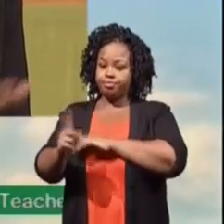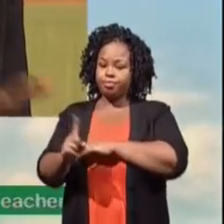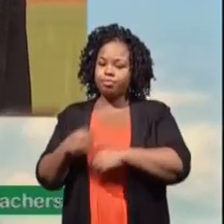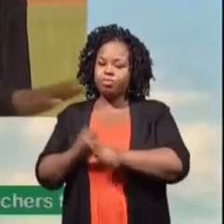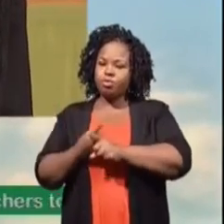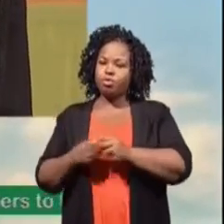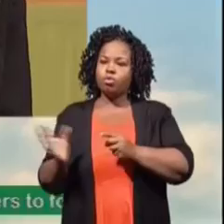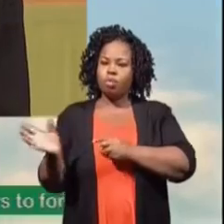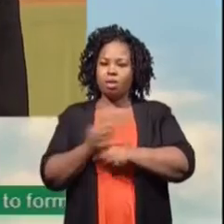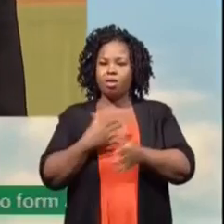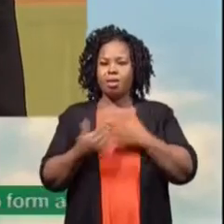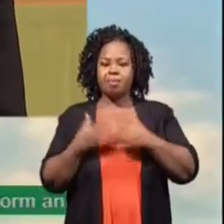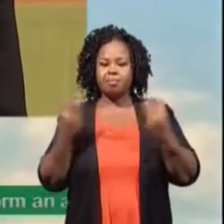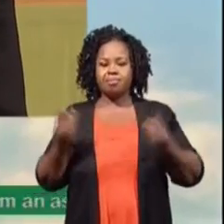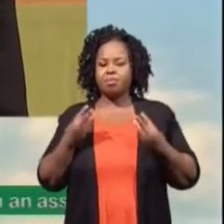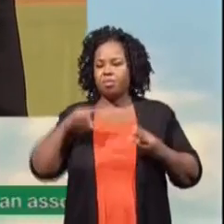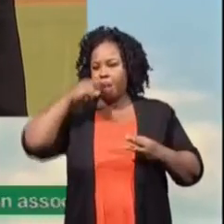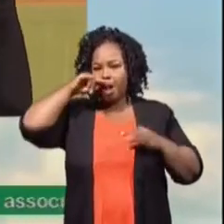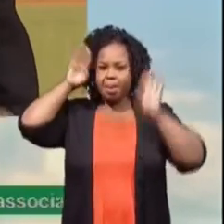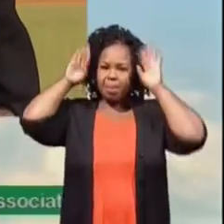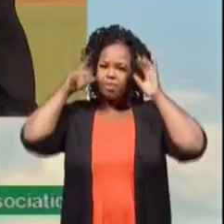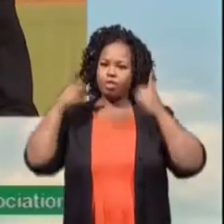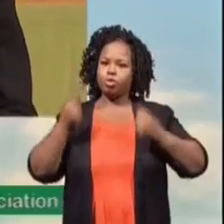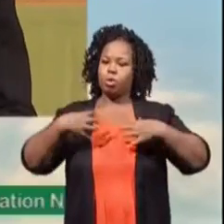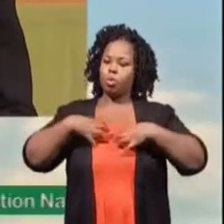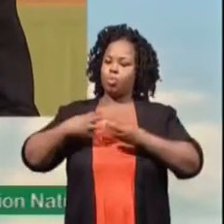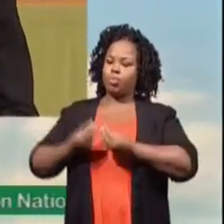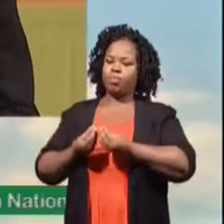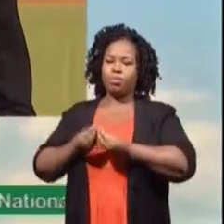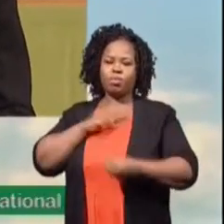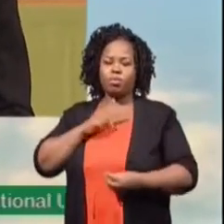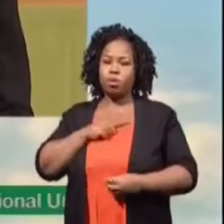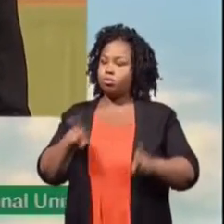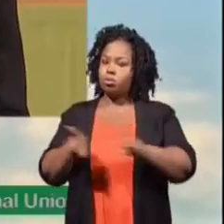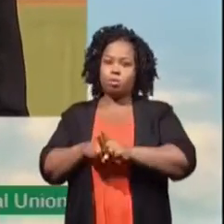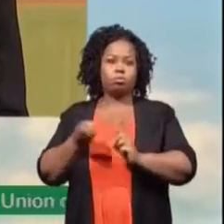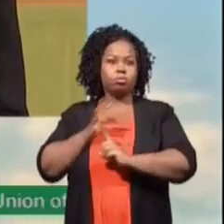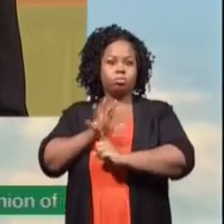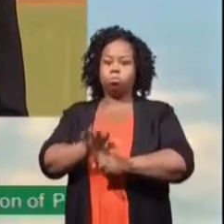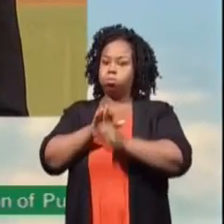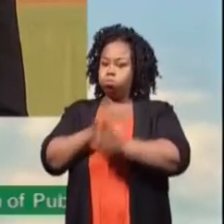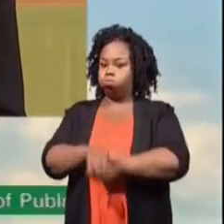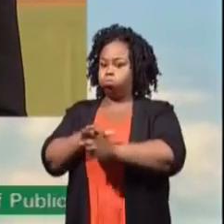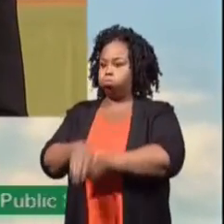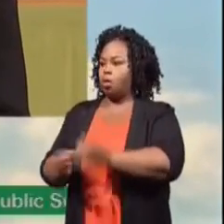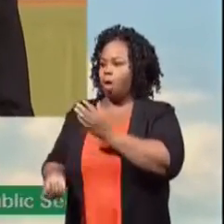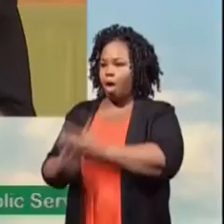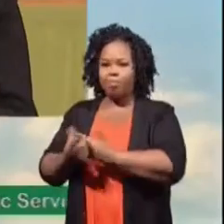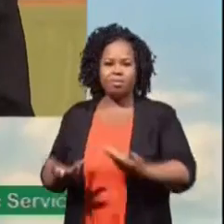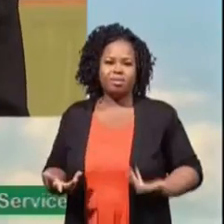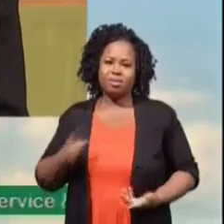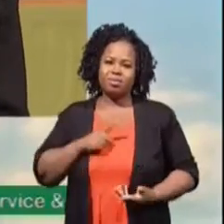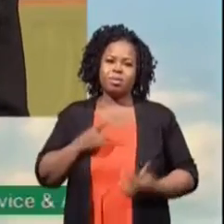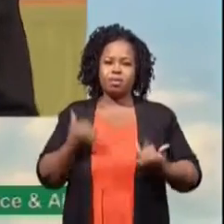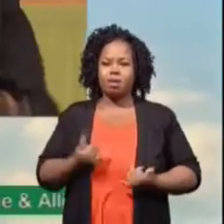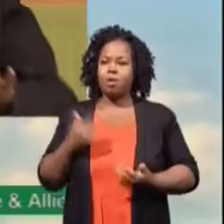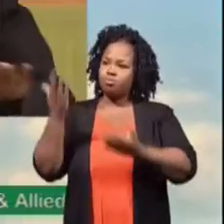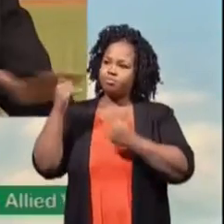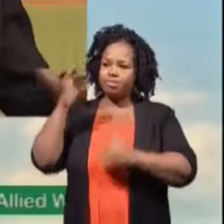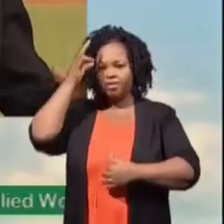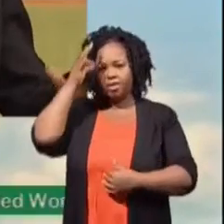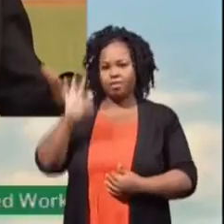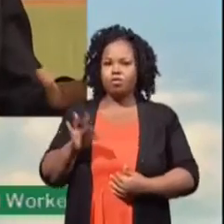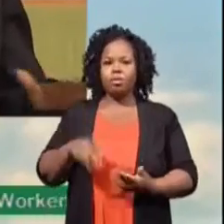omunye nomunye ecrash wenza into yakhe. Hence, there's too much exploitation and discrimination. Yiko ke manje sesibize i-government ukuthi